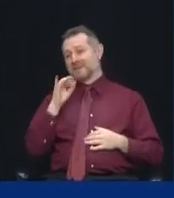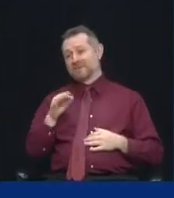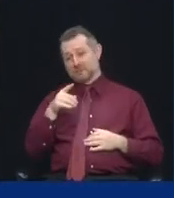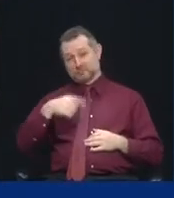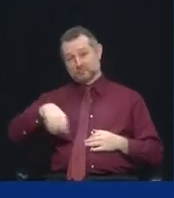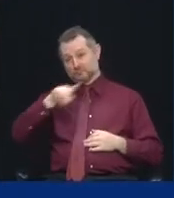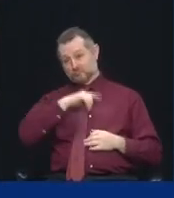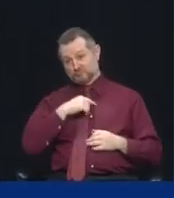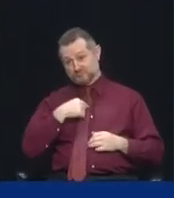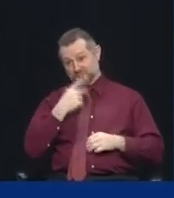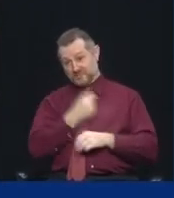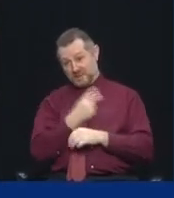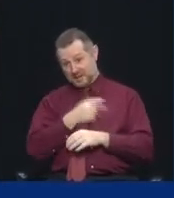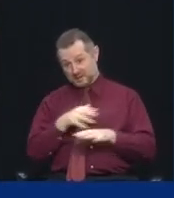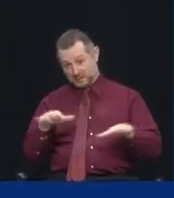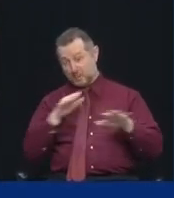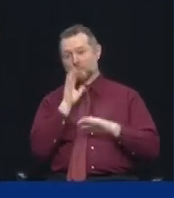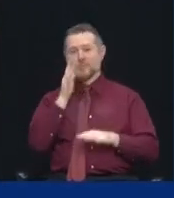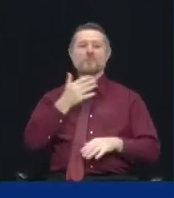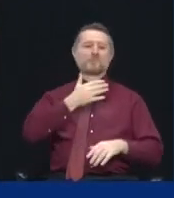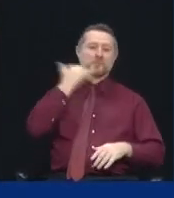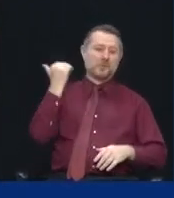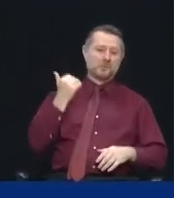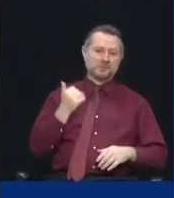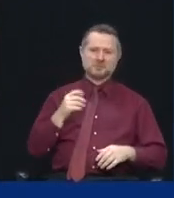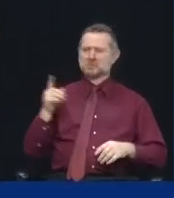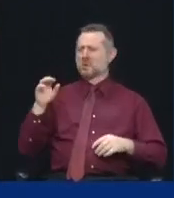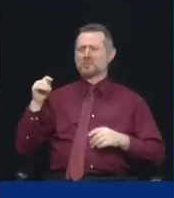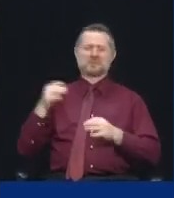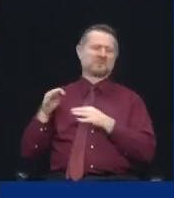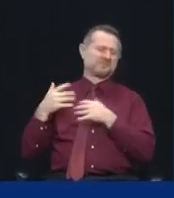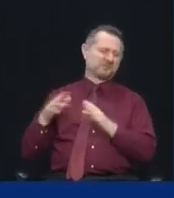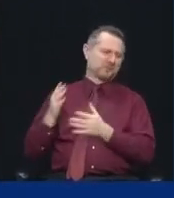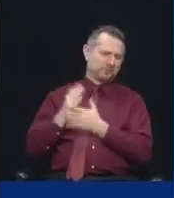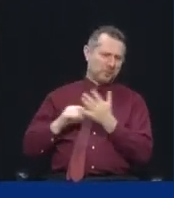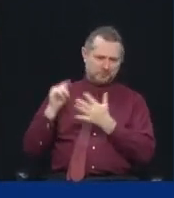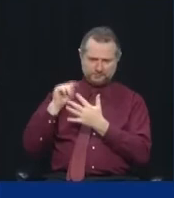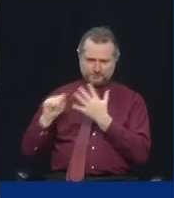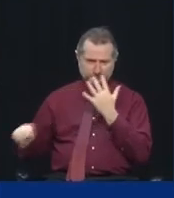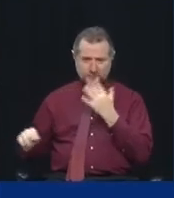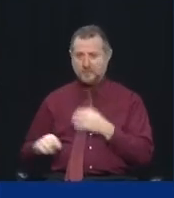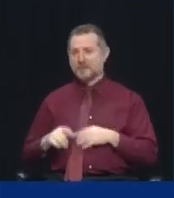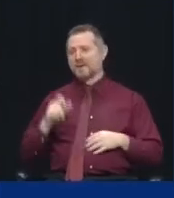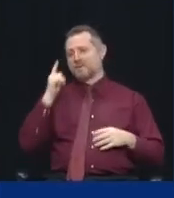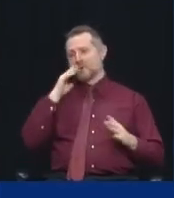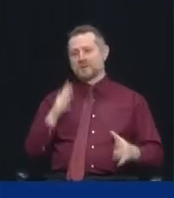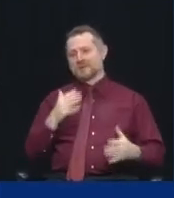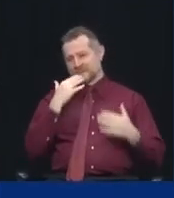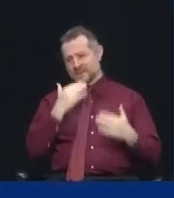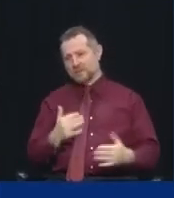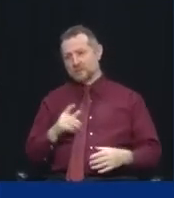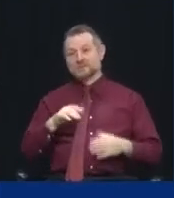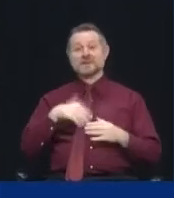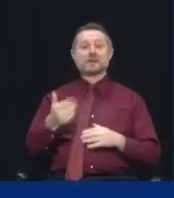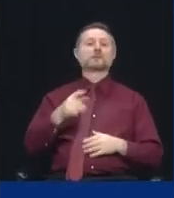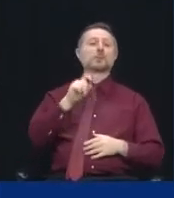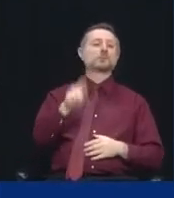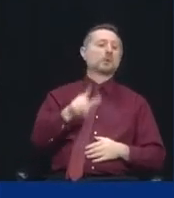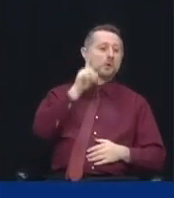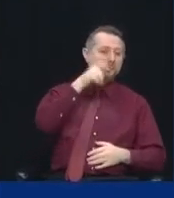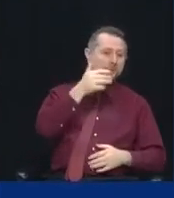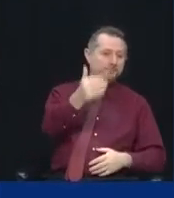for more vaccinations. And I think Robert covered all the other aspects of this right now. Thank you. Thank you. Thank you. Next question, operator.